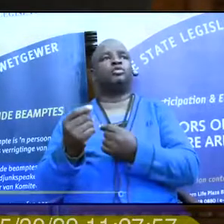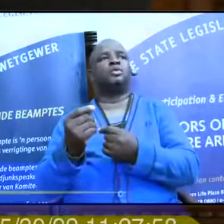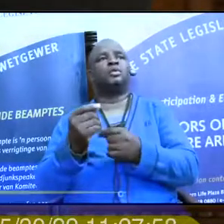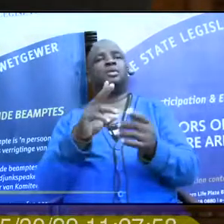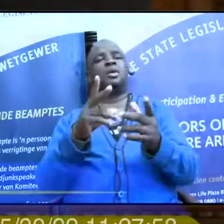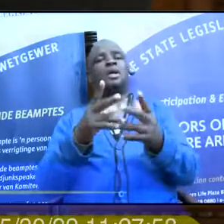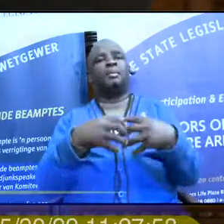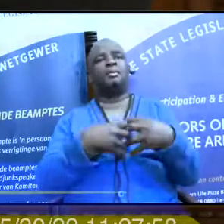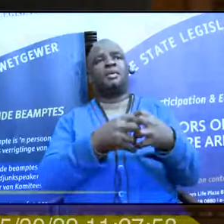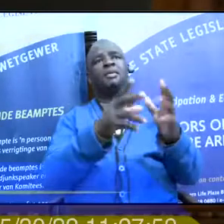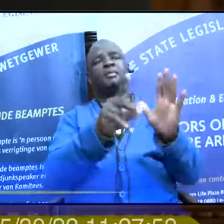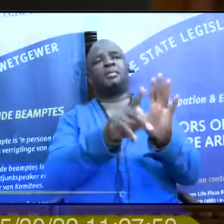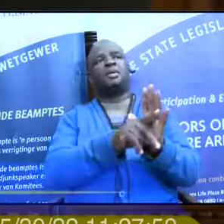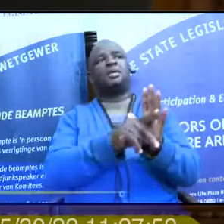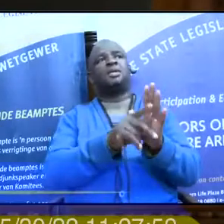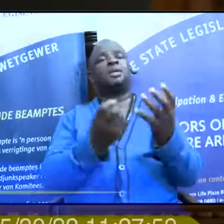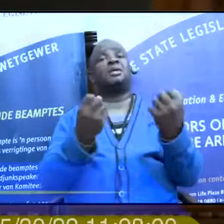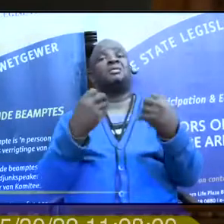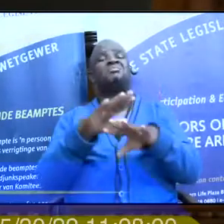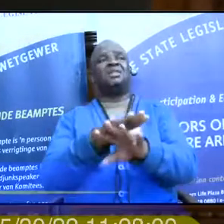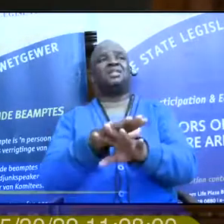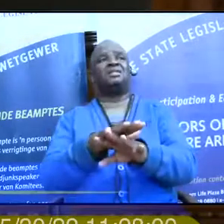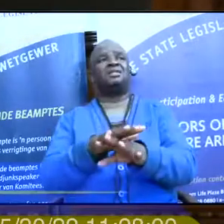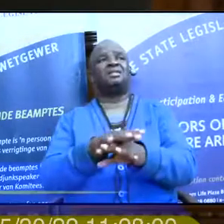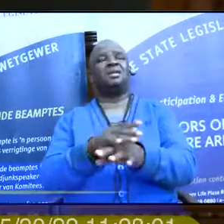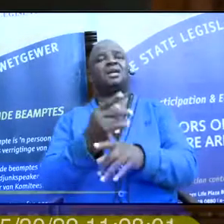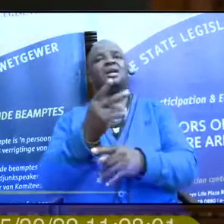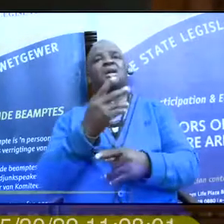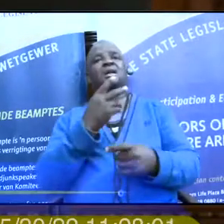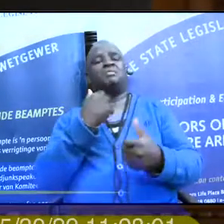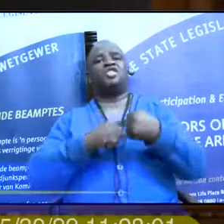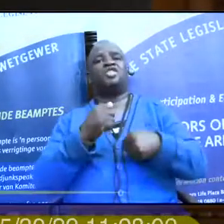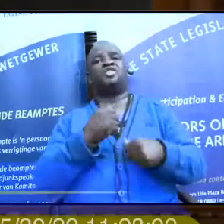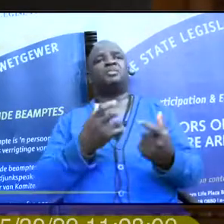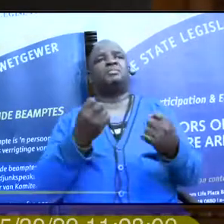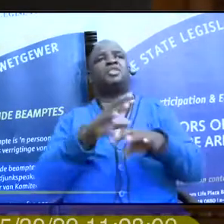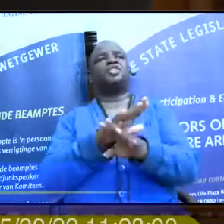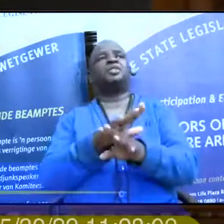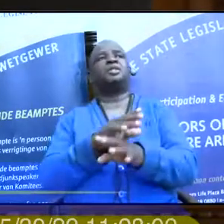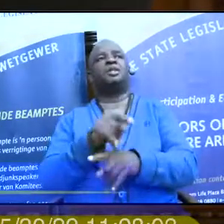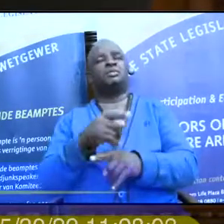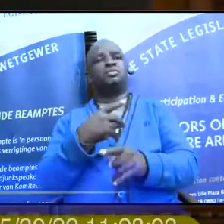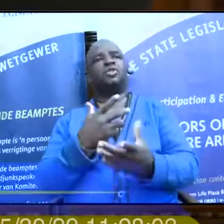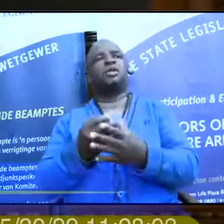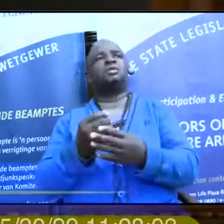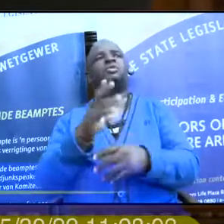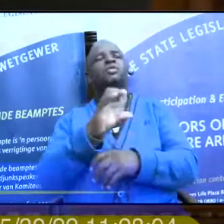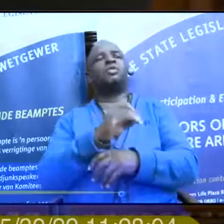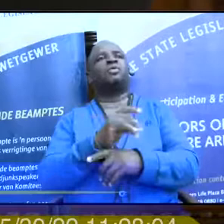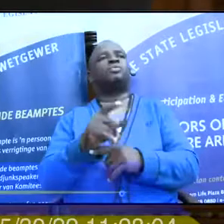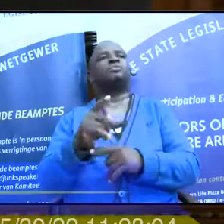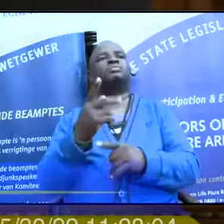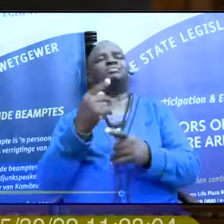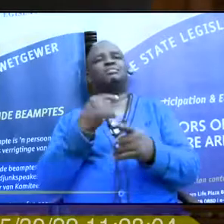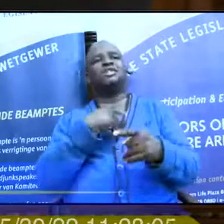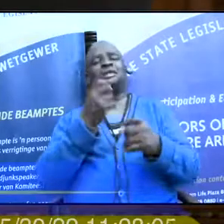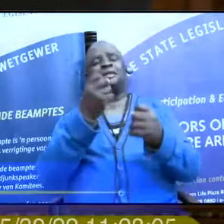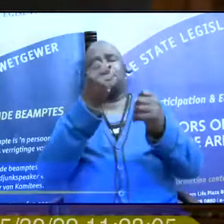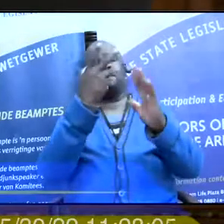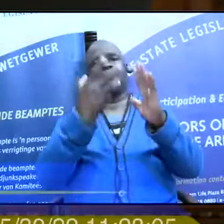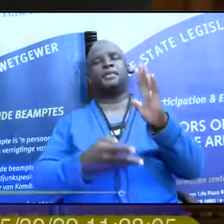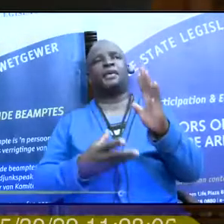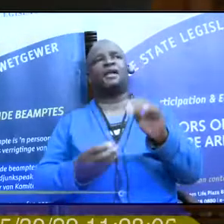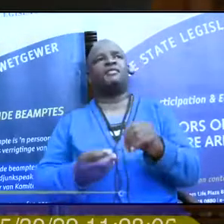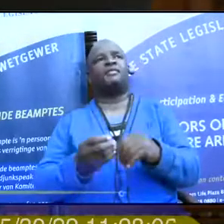generation a mixed is it called energy mixed generation we have coal diesel renewable energy and other types of